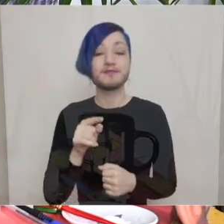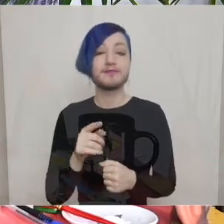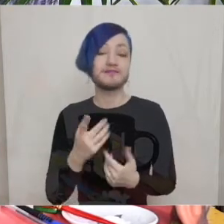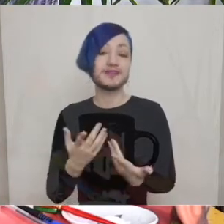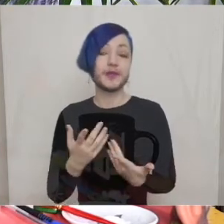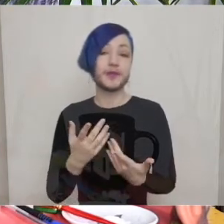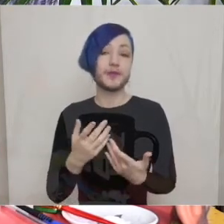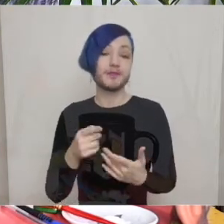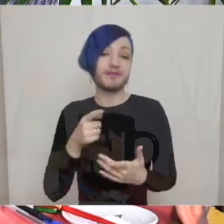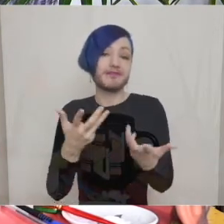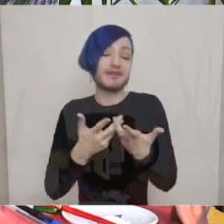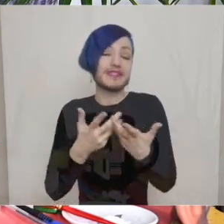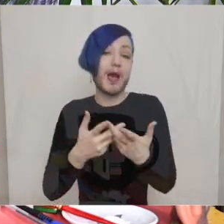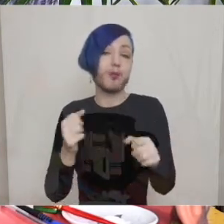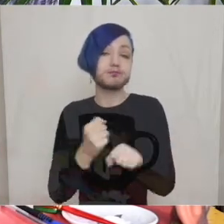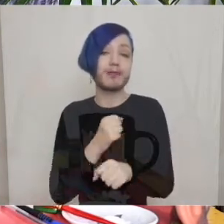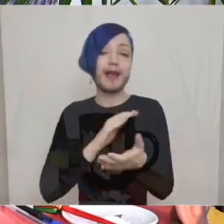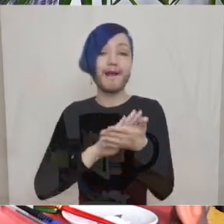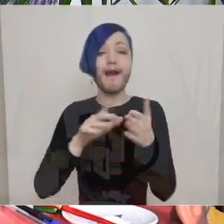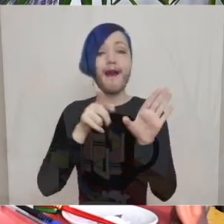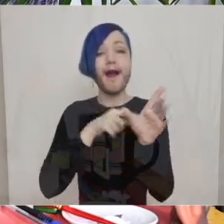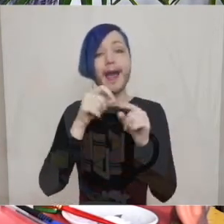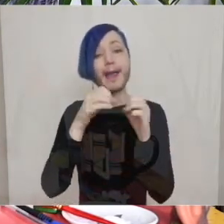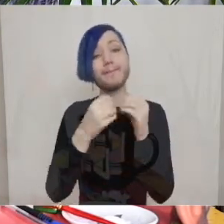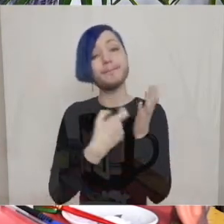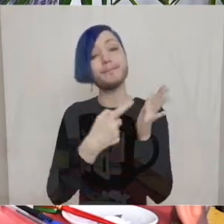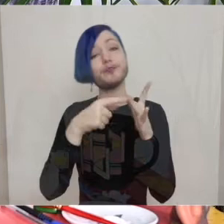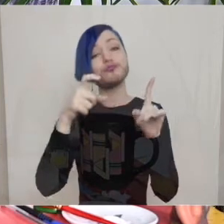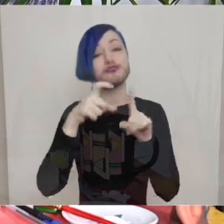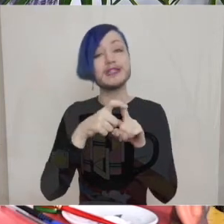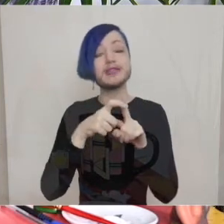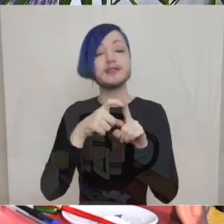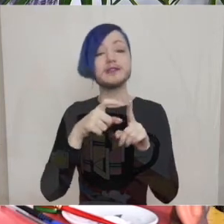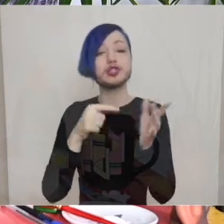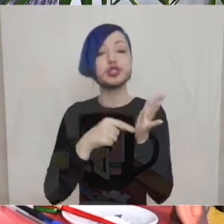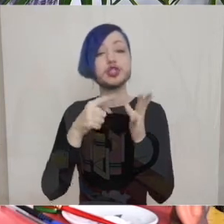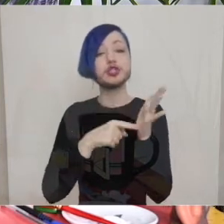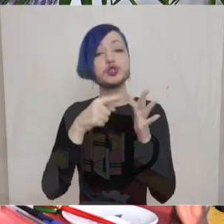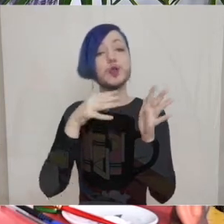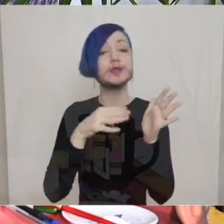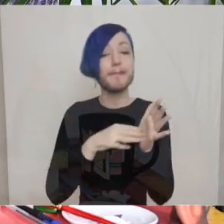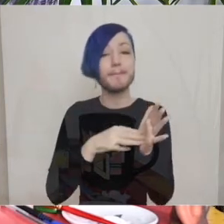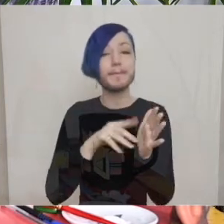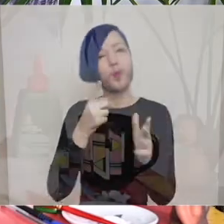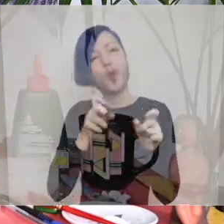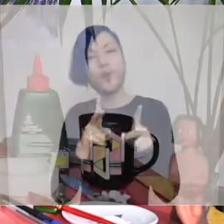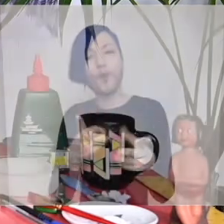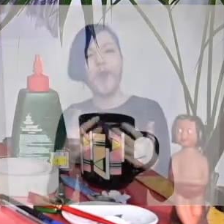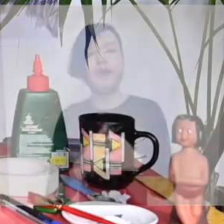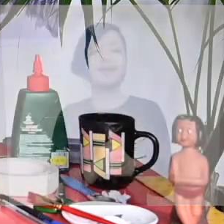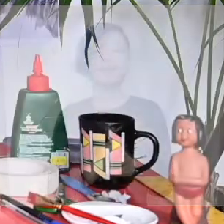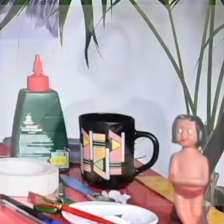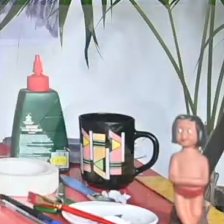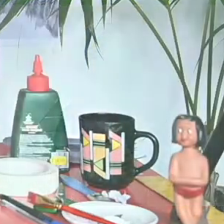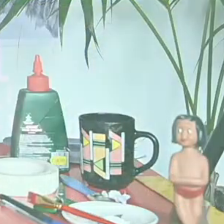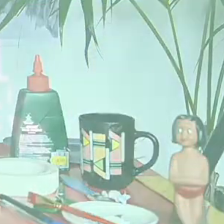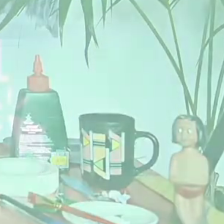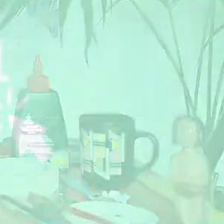that's one way we can make hybrid totems. It'd be really interesting to know what you make too.